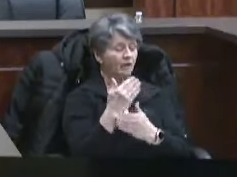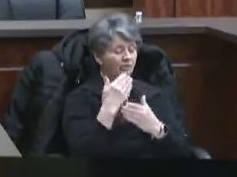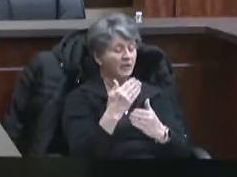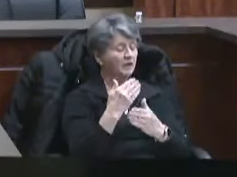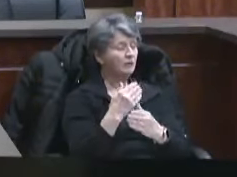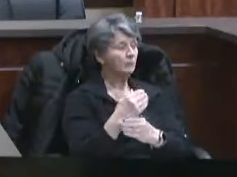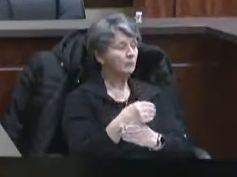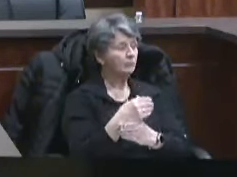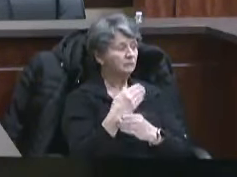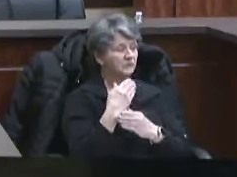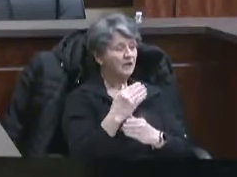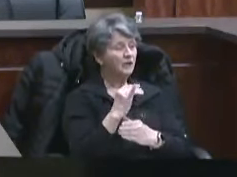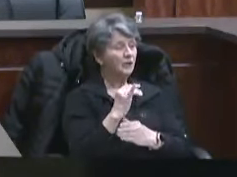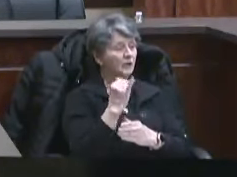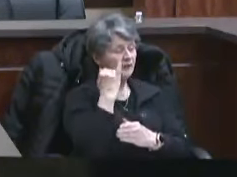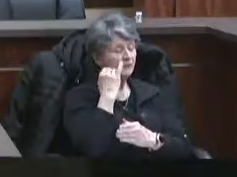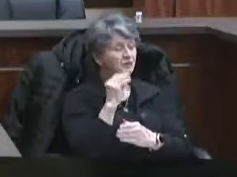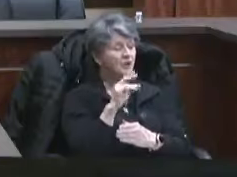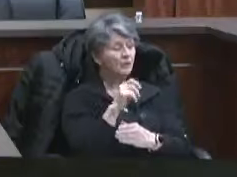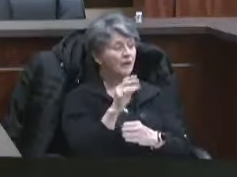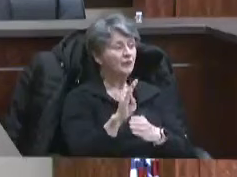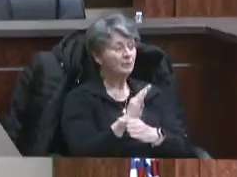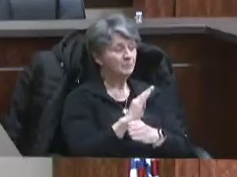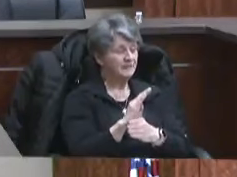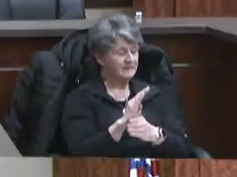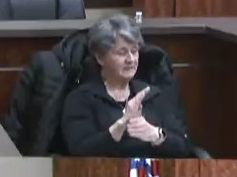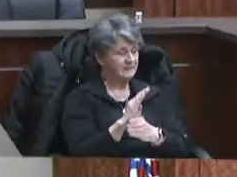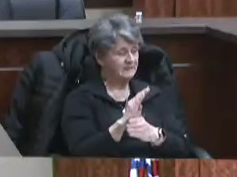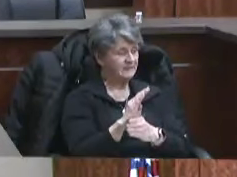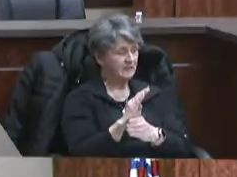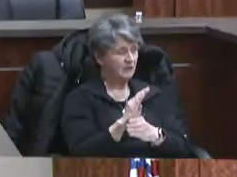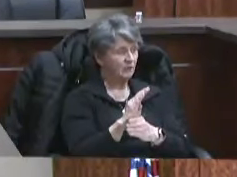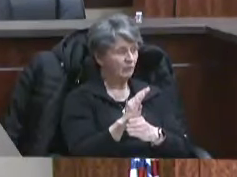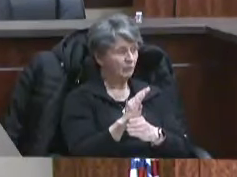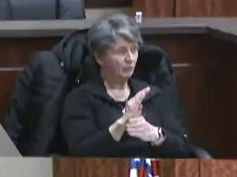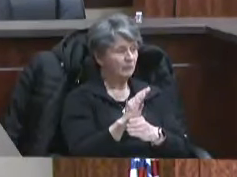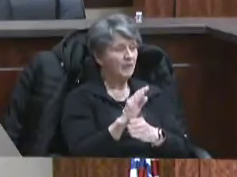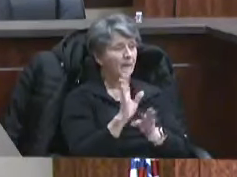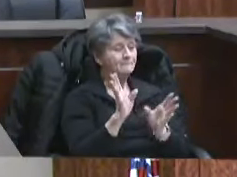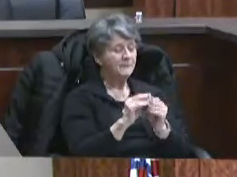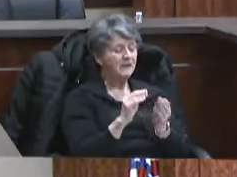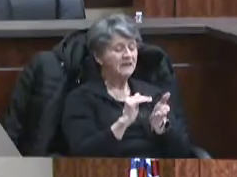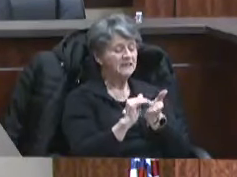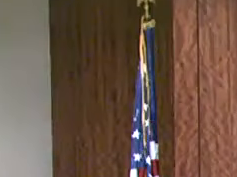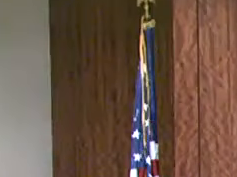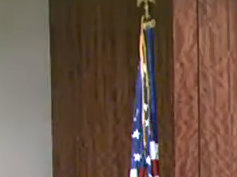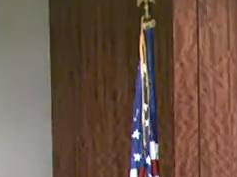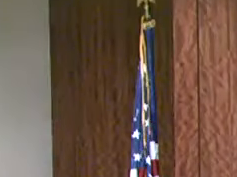Thank you. If there's no other business to come before the Mayor and City Council, meeting is adjourned. Thank you.